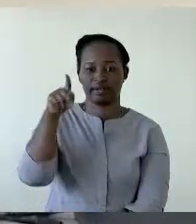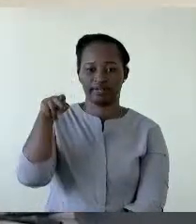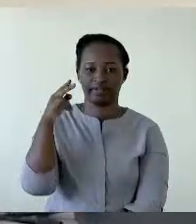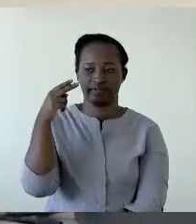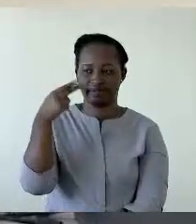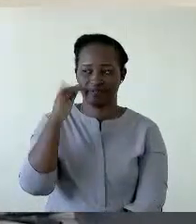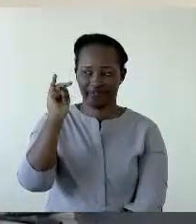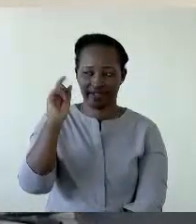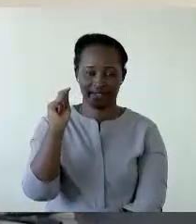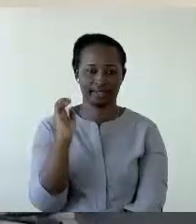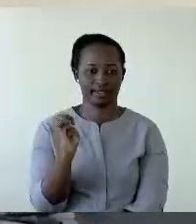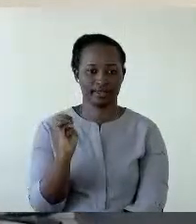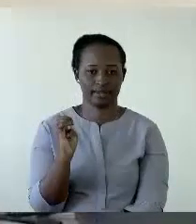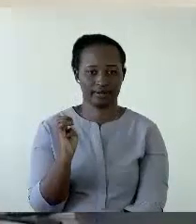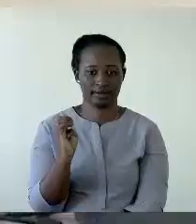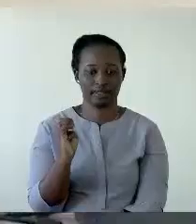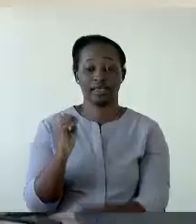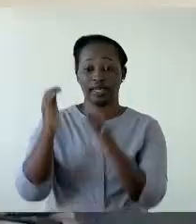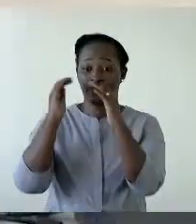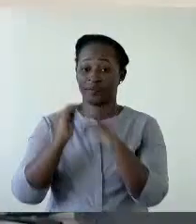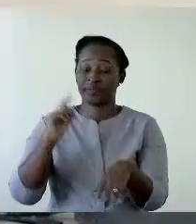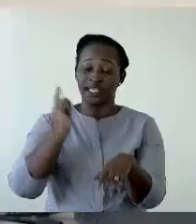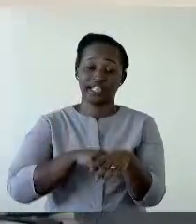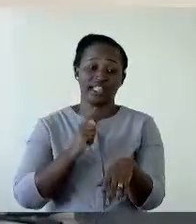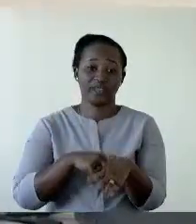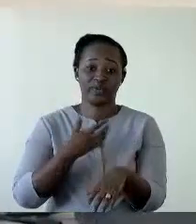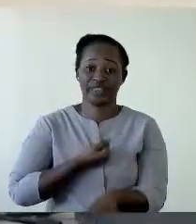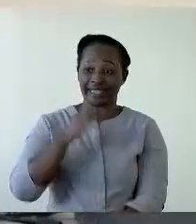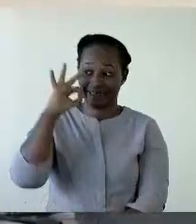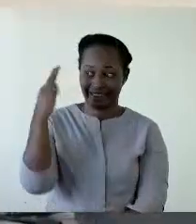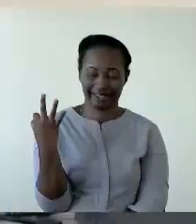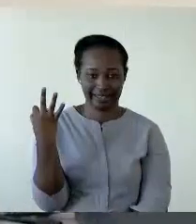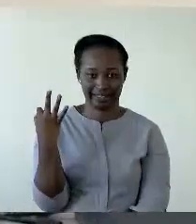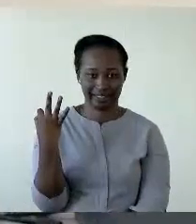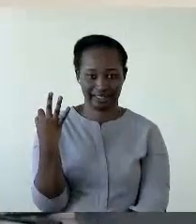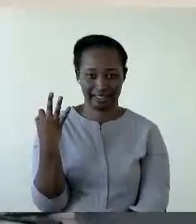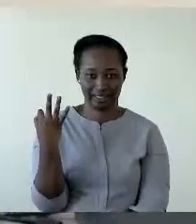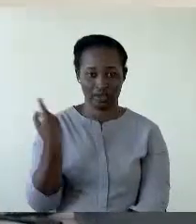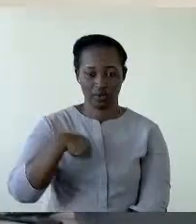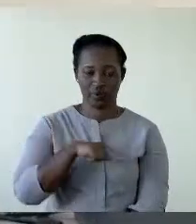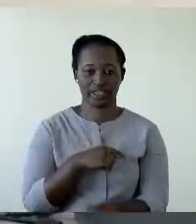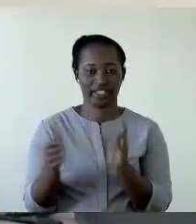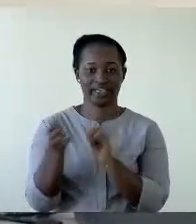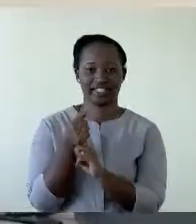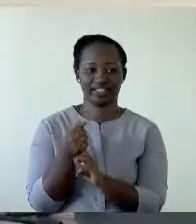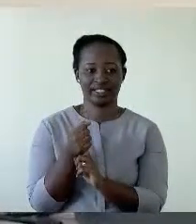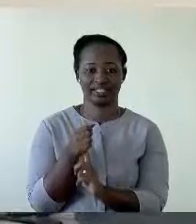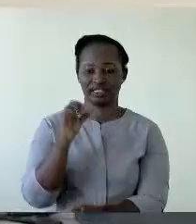Sulfate, you see the A, and when it will be 3, what do we get? We